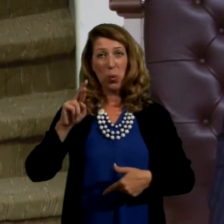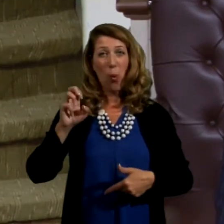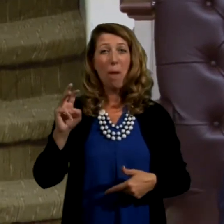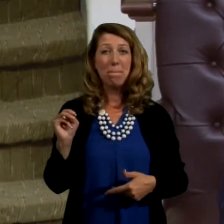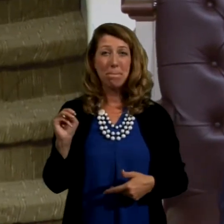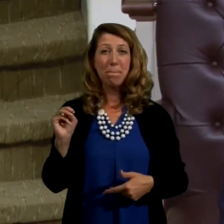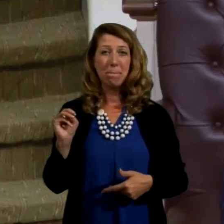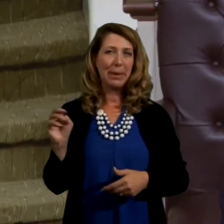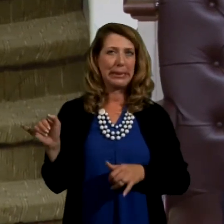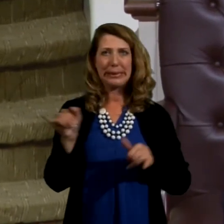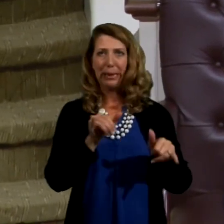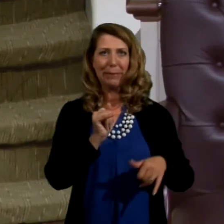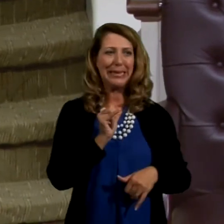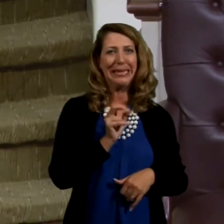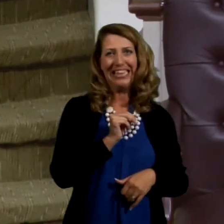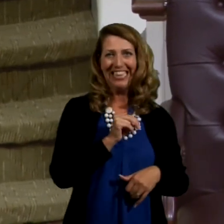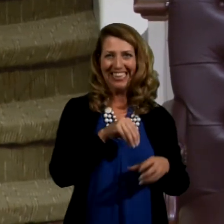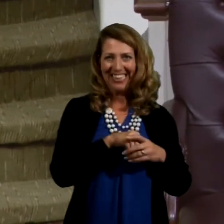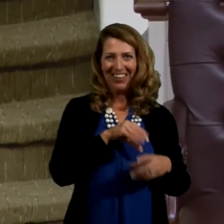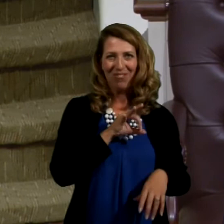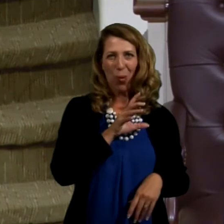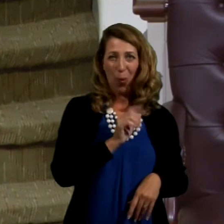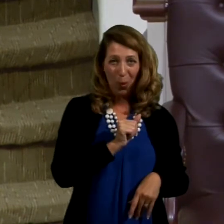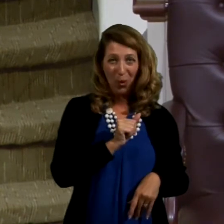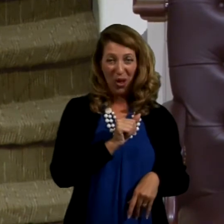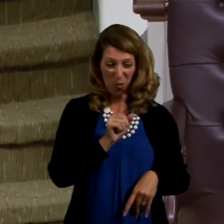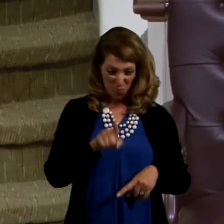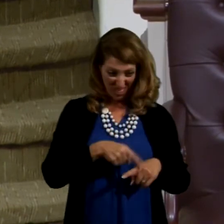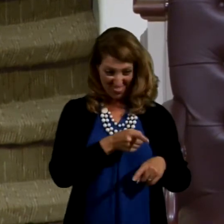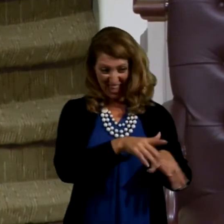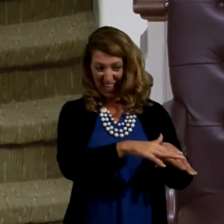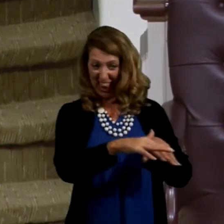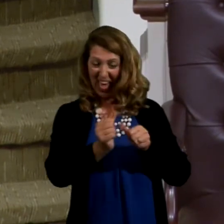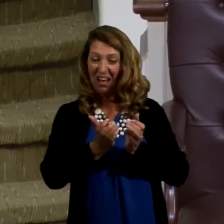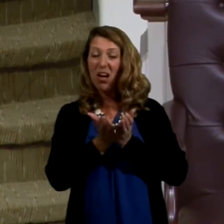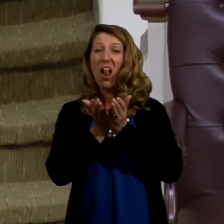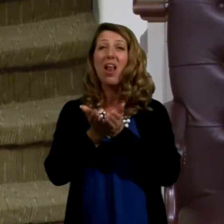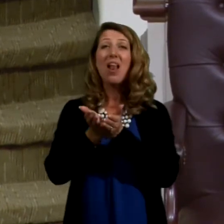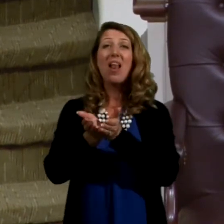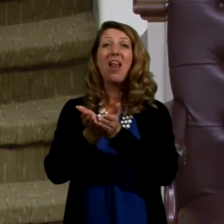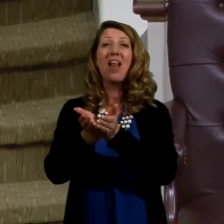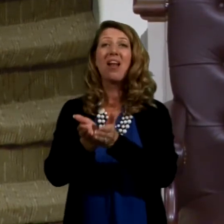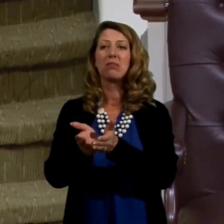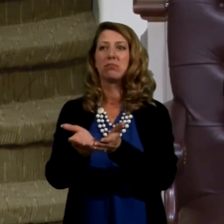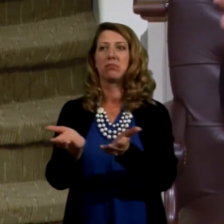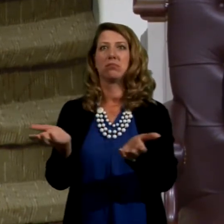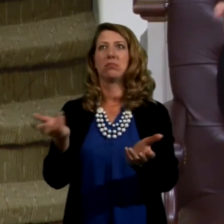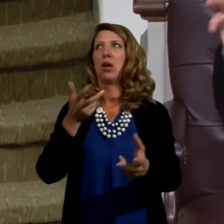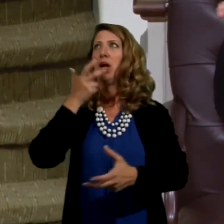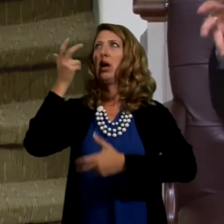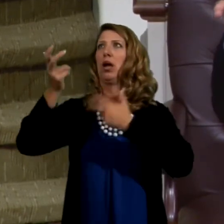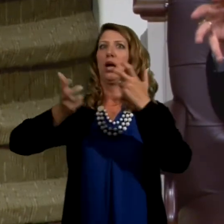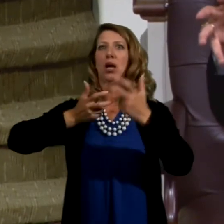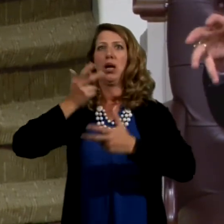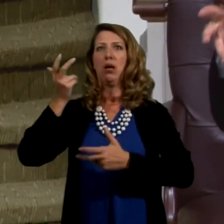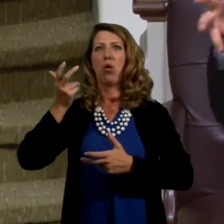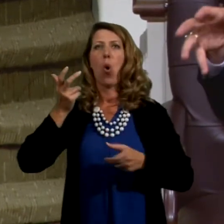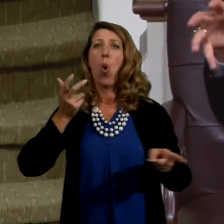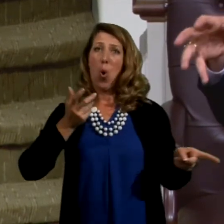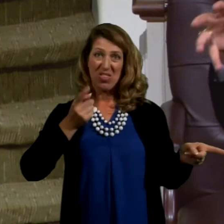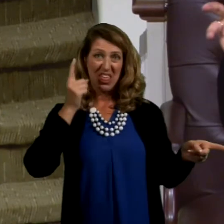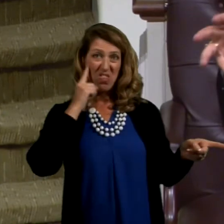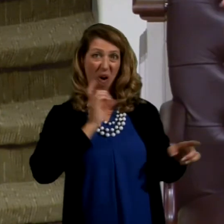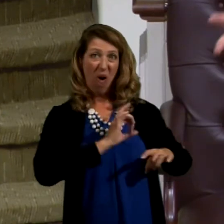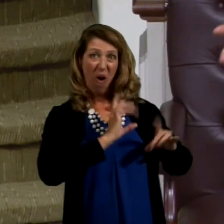got uncomfortable. That's when they were crying out and all hope they should be saved was taken away. They actually thought it was pretty miserable there in the harbor of